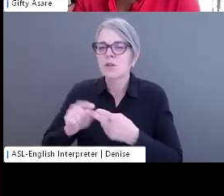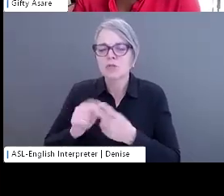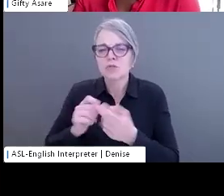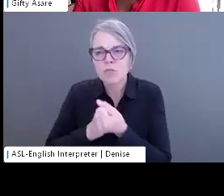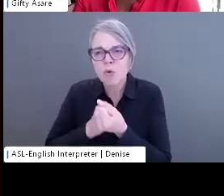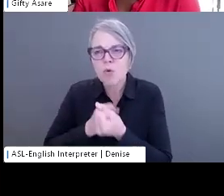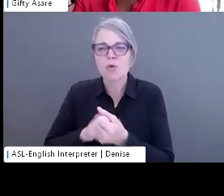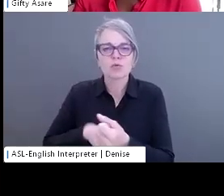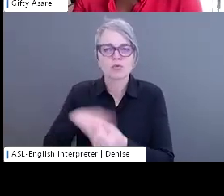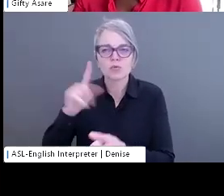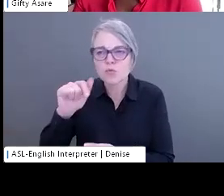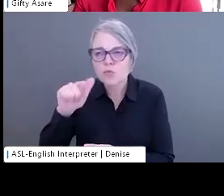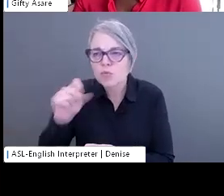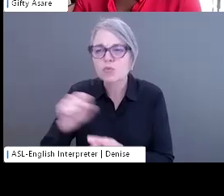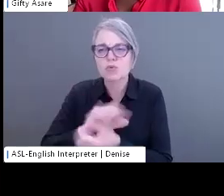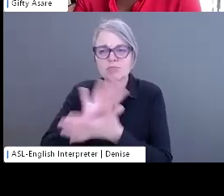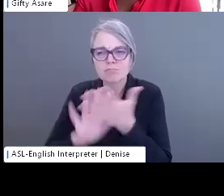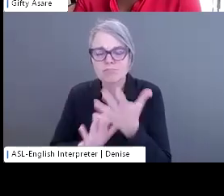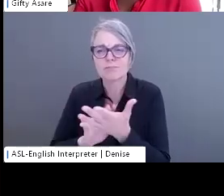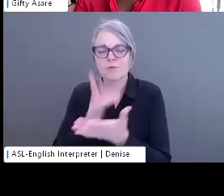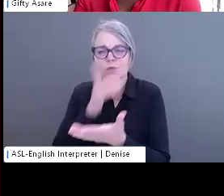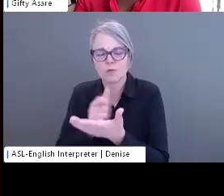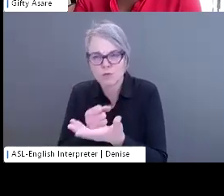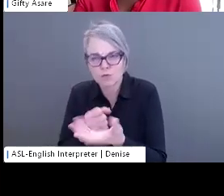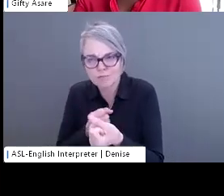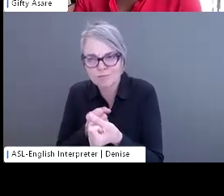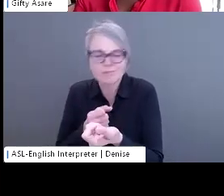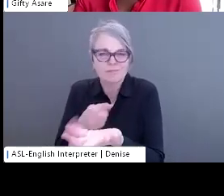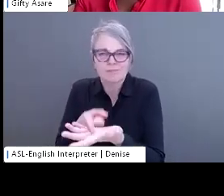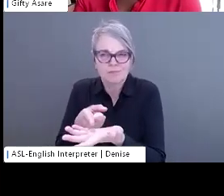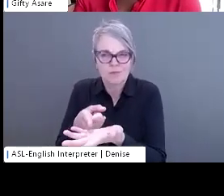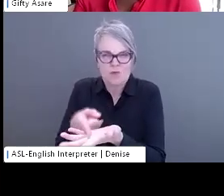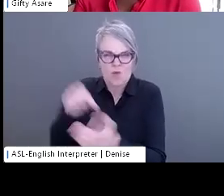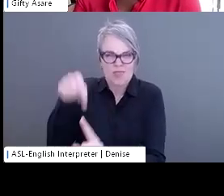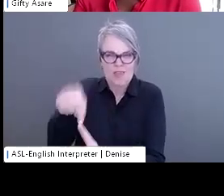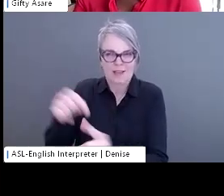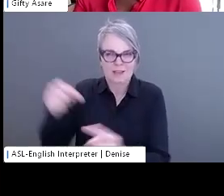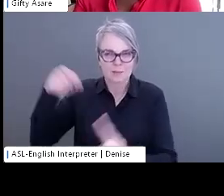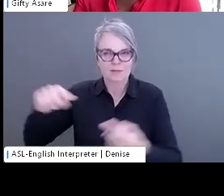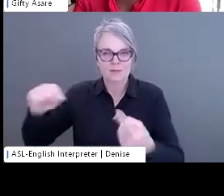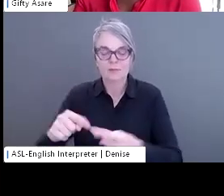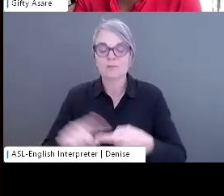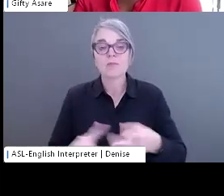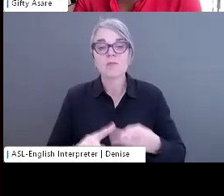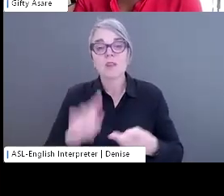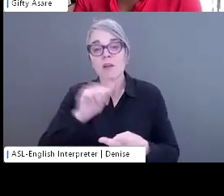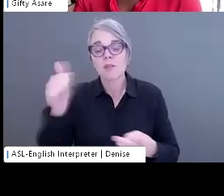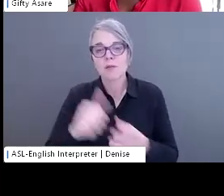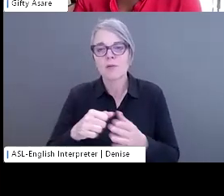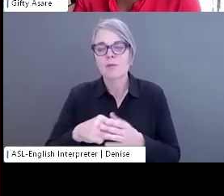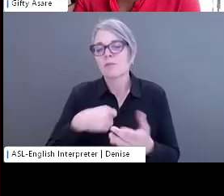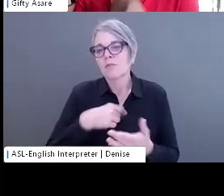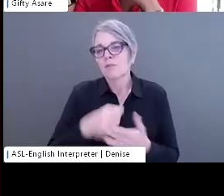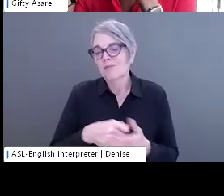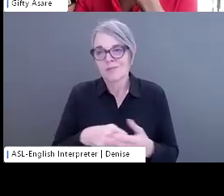of sustaining an injury. Some of the other ways included being knocked out, a broken nose, a broken